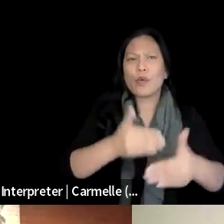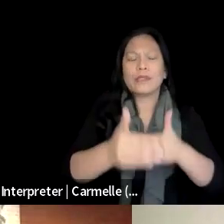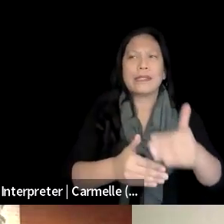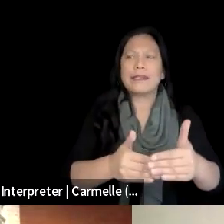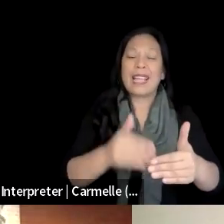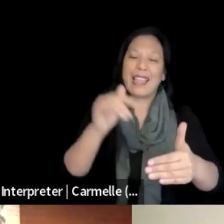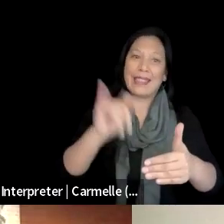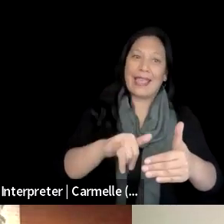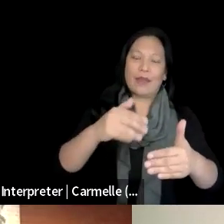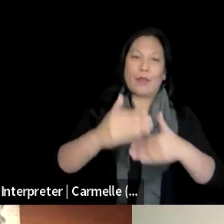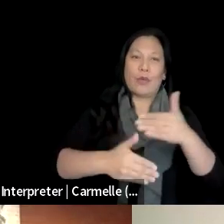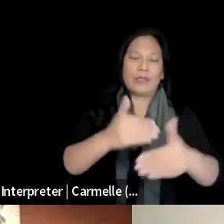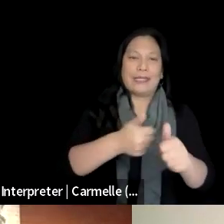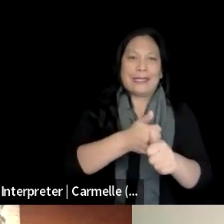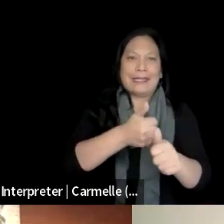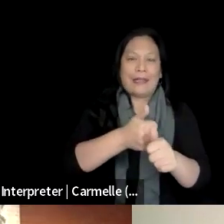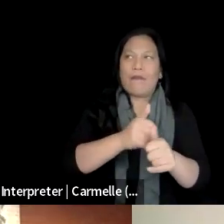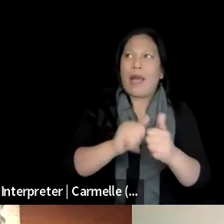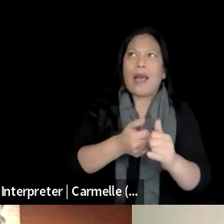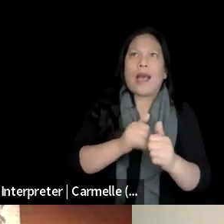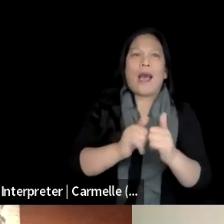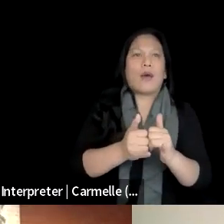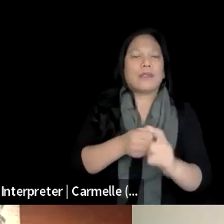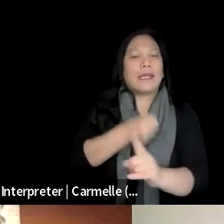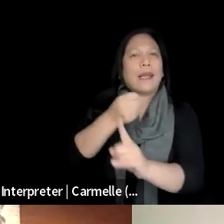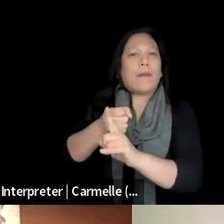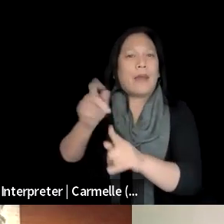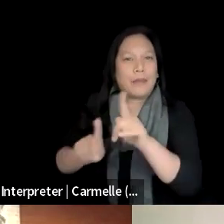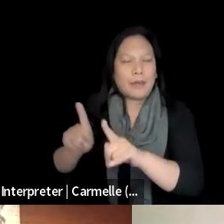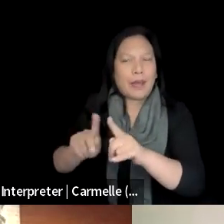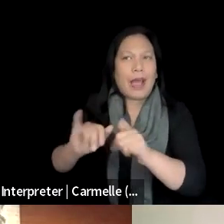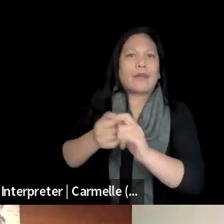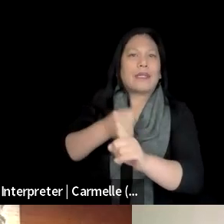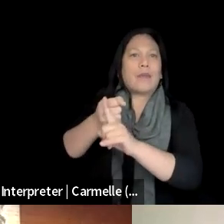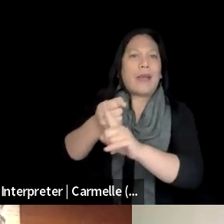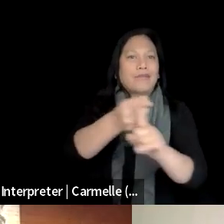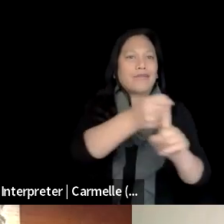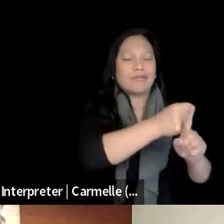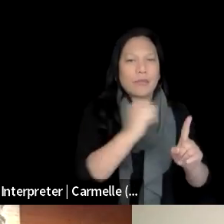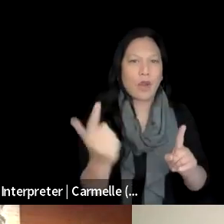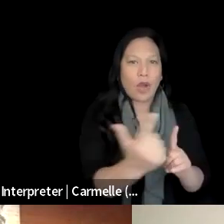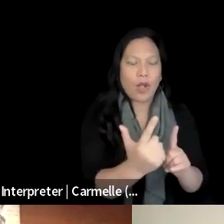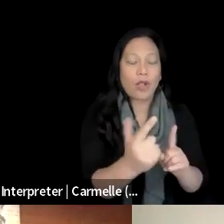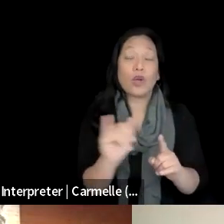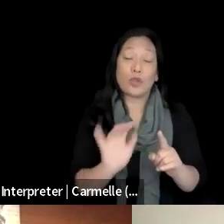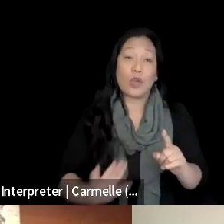our collaborators in terms of their skepticism level versus their buy-in level? And what are the differences in